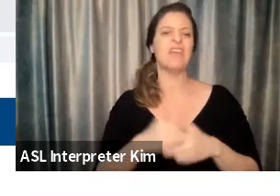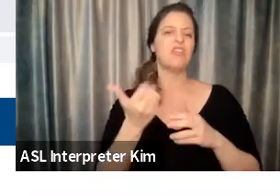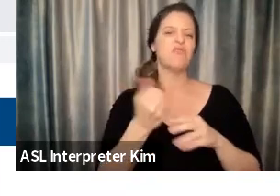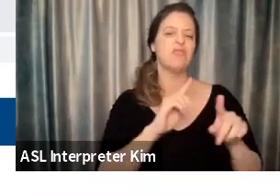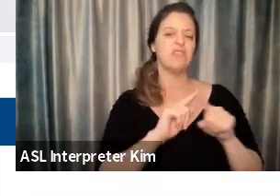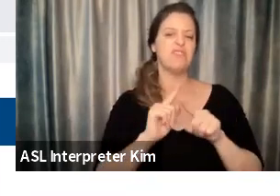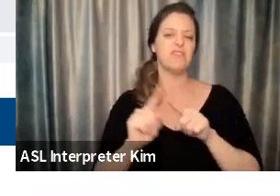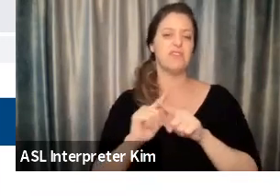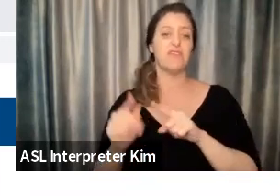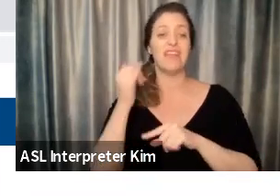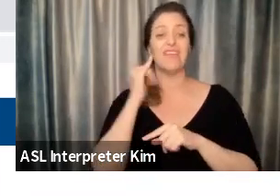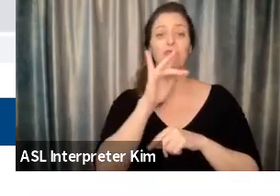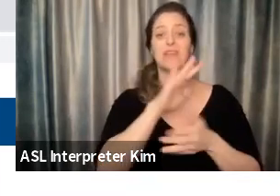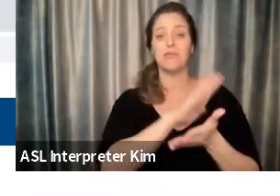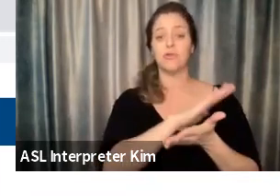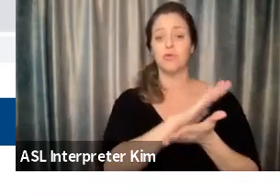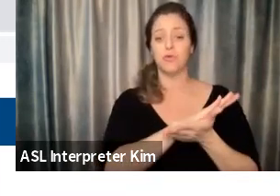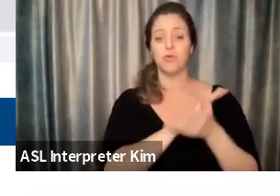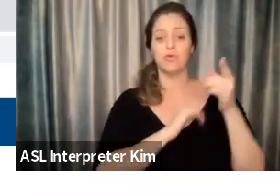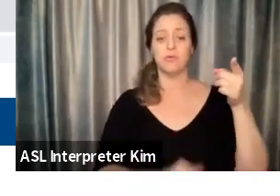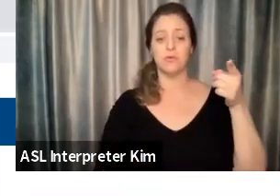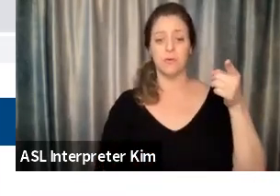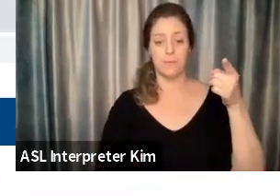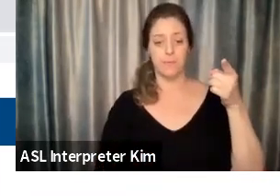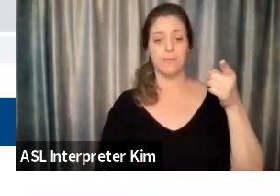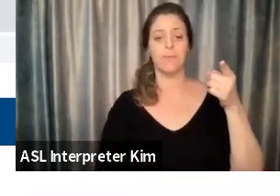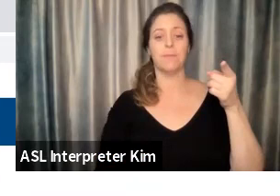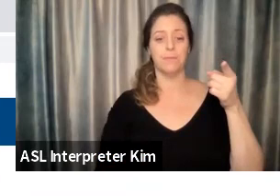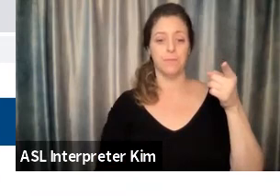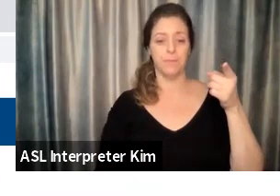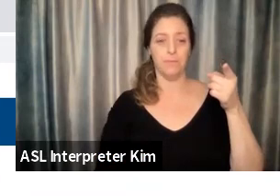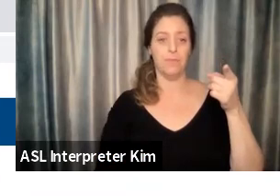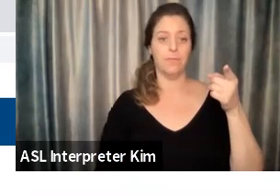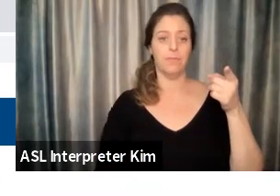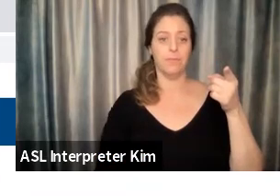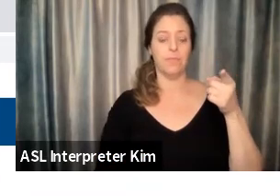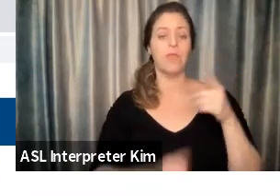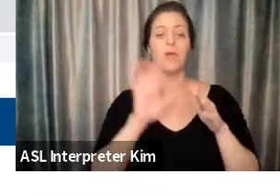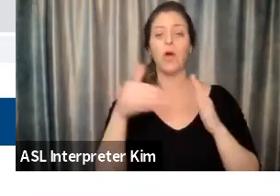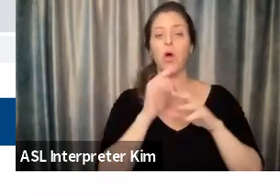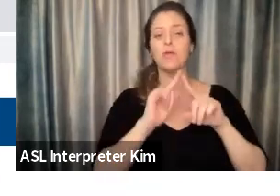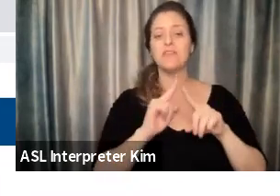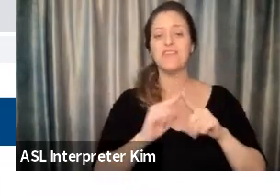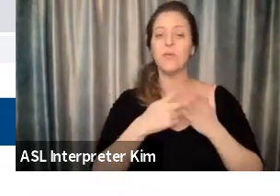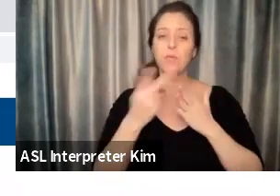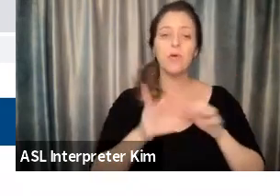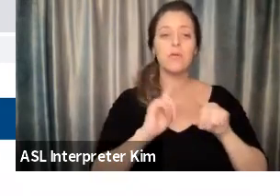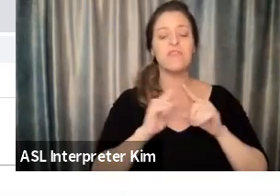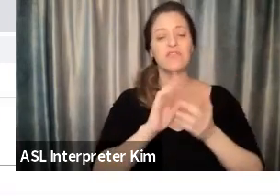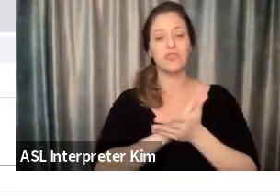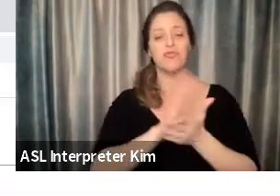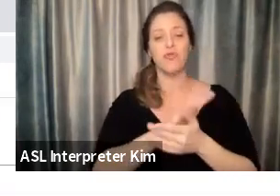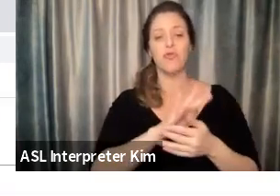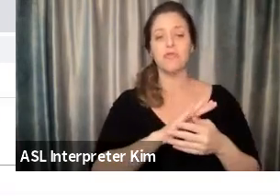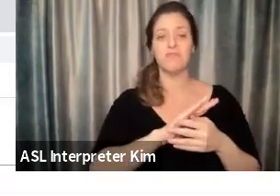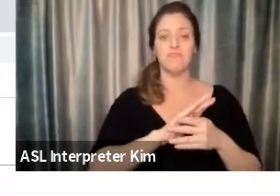If you click on schools, this will notify you all the different programs and schools that we have within the district.